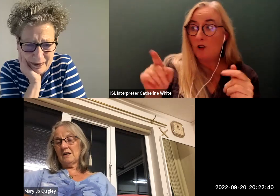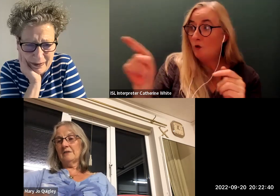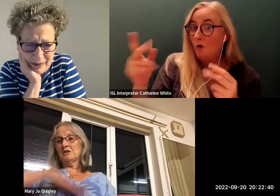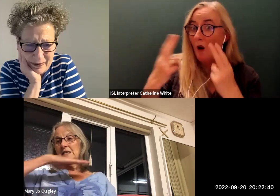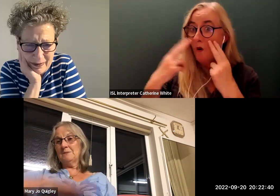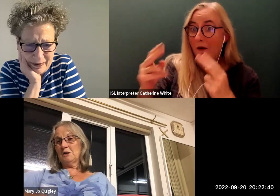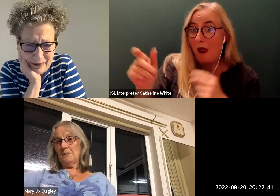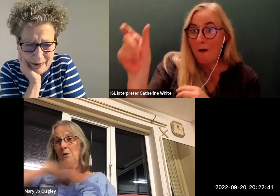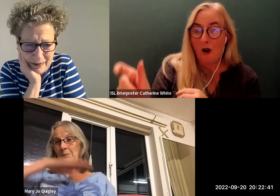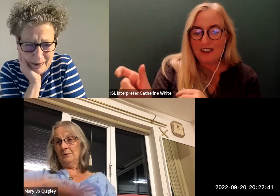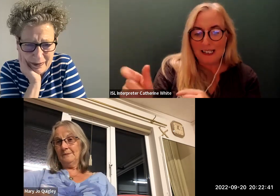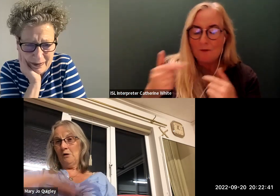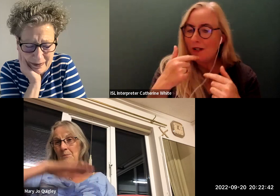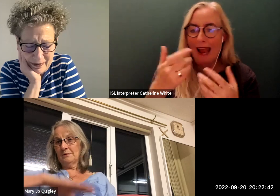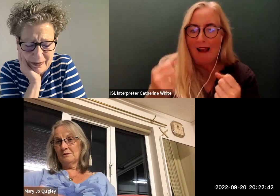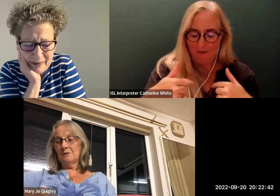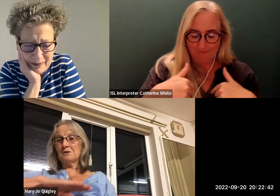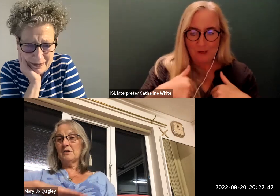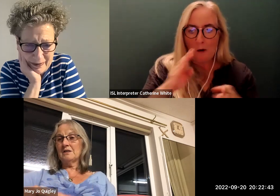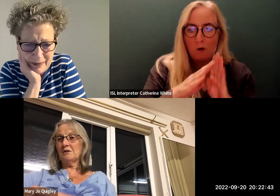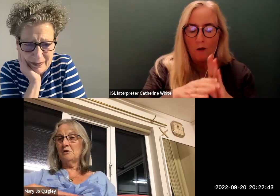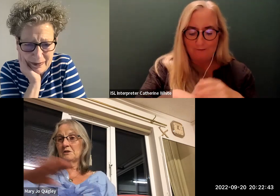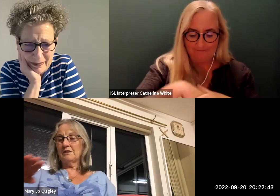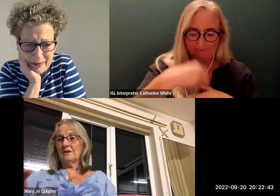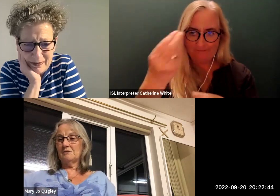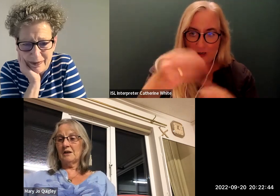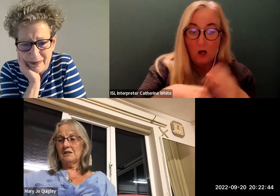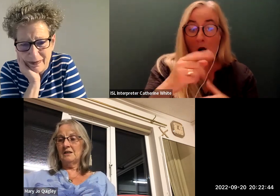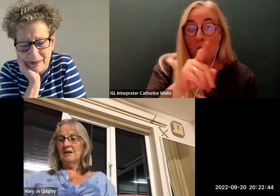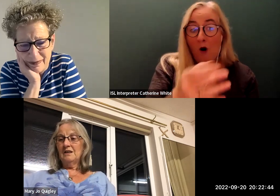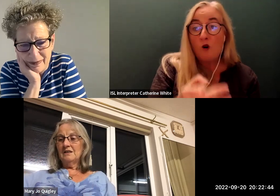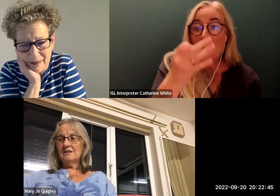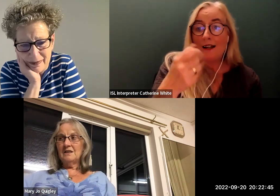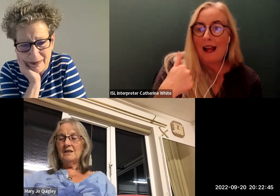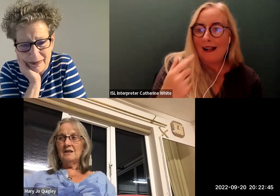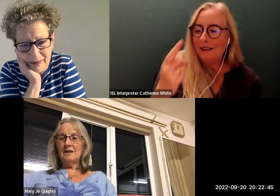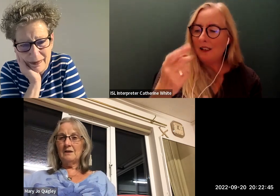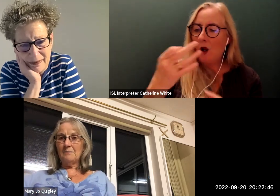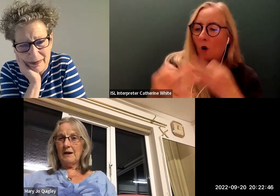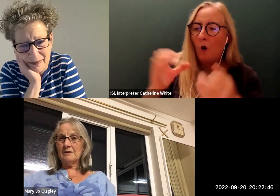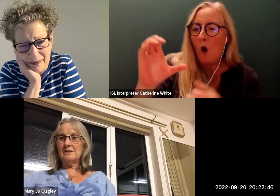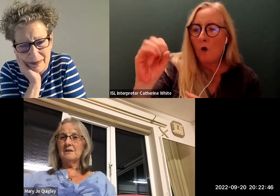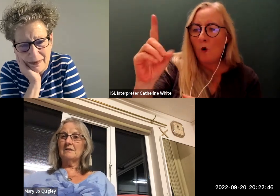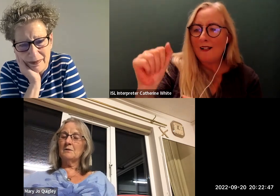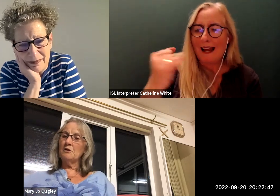buried kind of just keeps coming up and up. So it was great at the Coda thing to actually see in Paris, to see that there were other